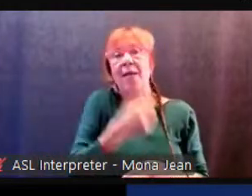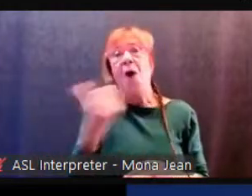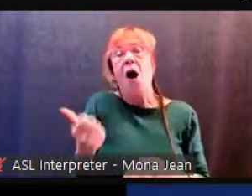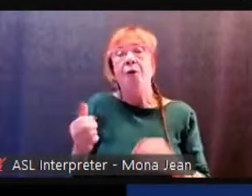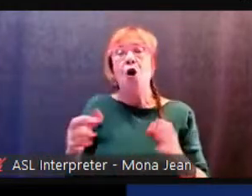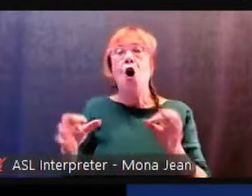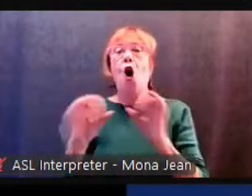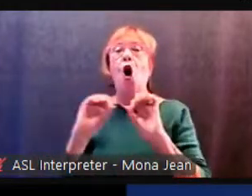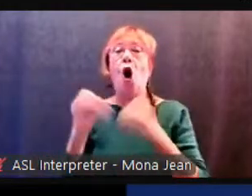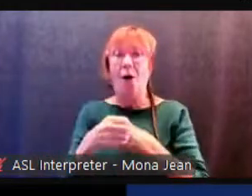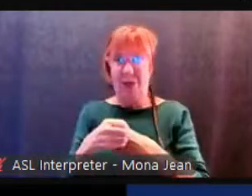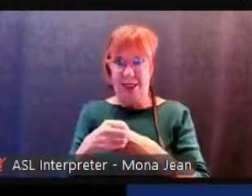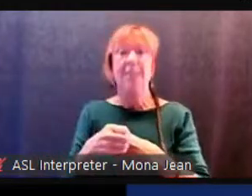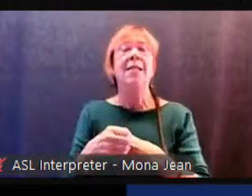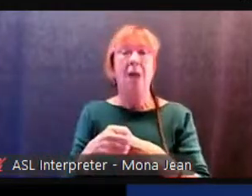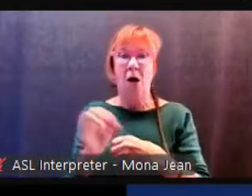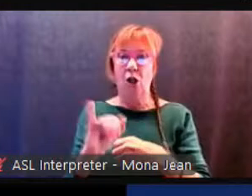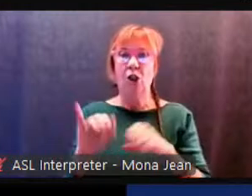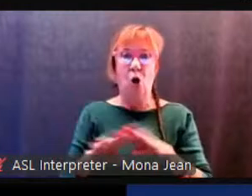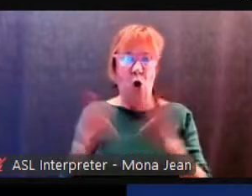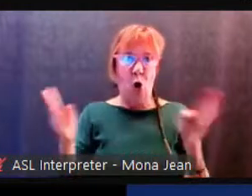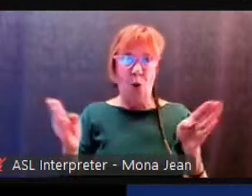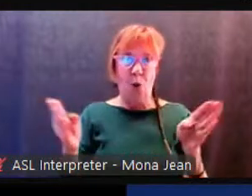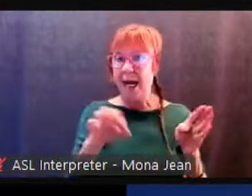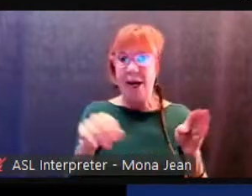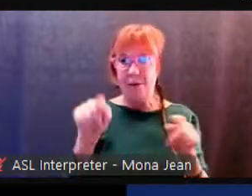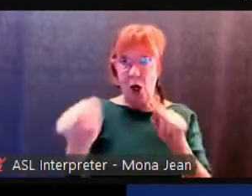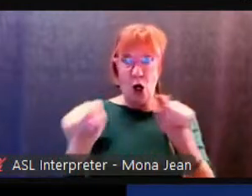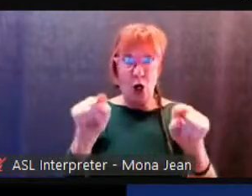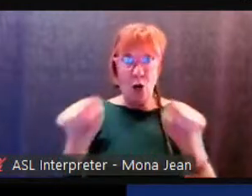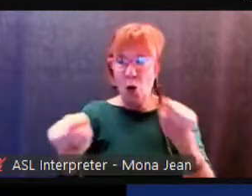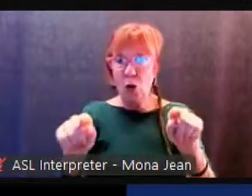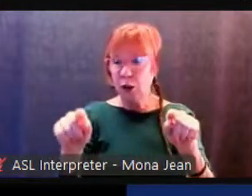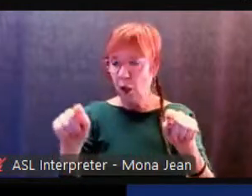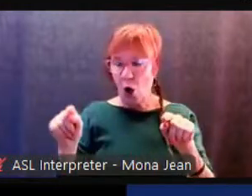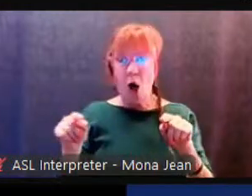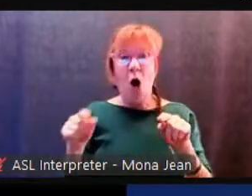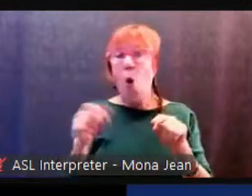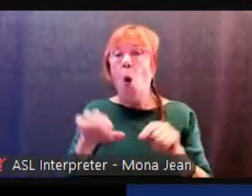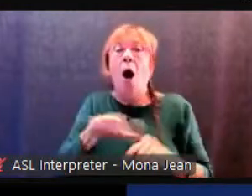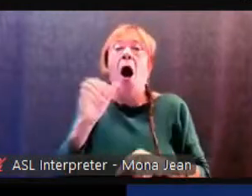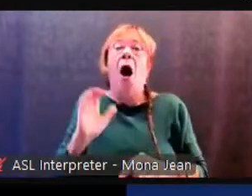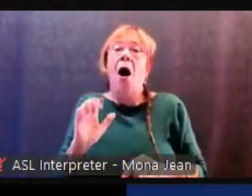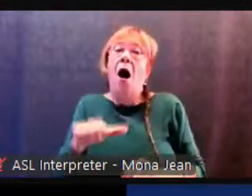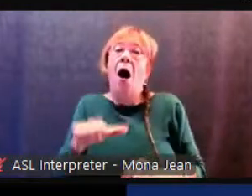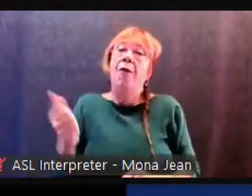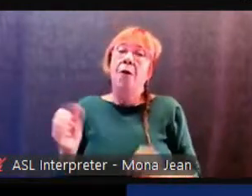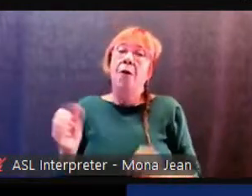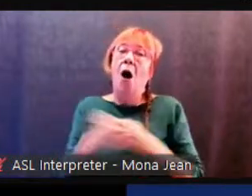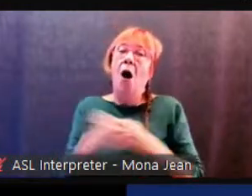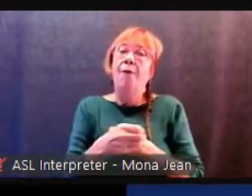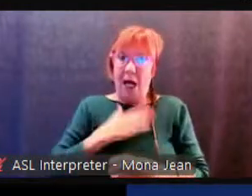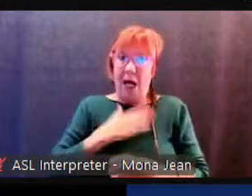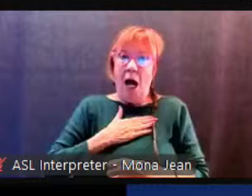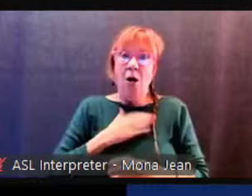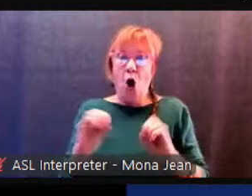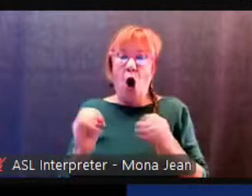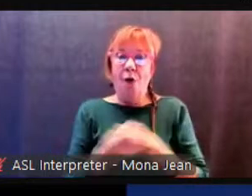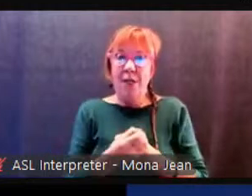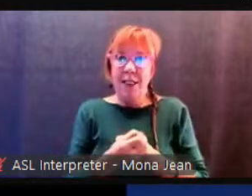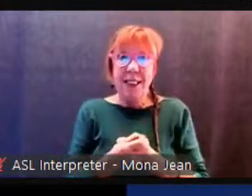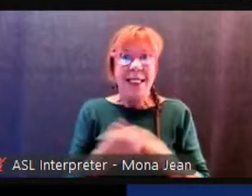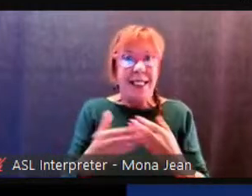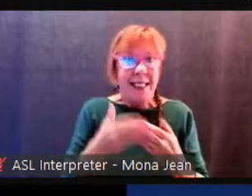offices which are open to the public. If any one of those locations is more convenient for you, you can absolutely visit one of